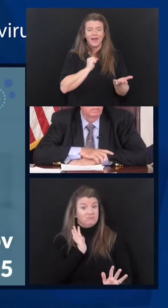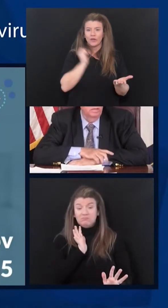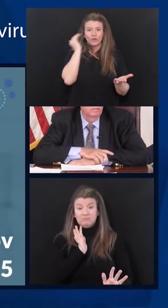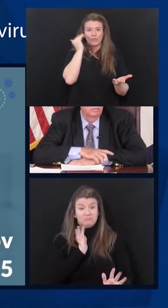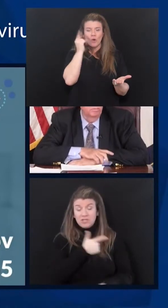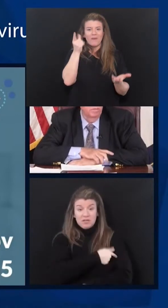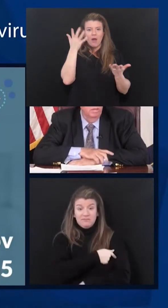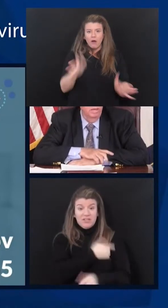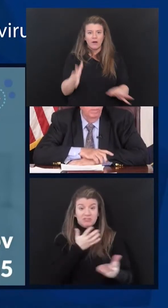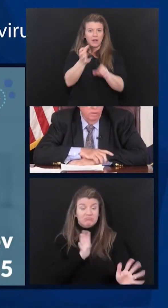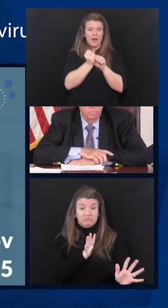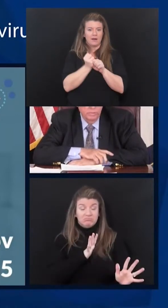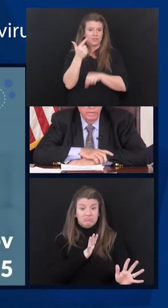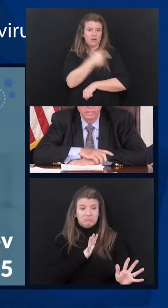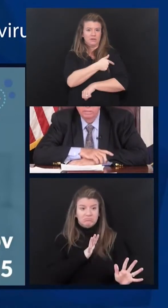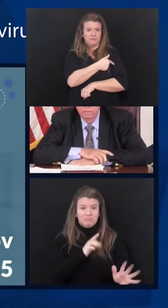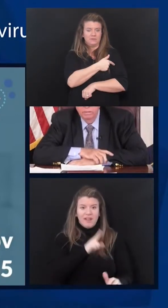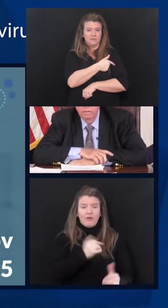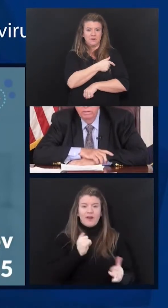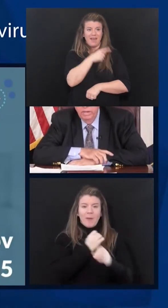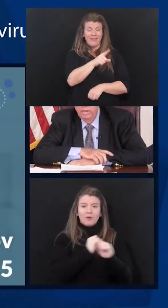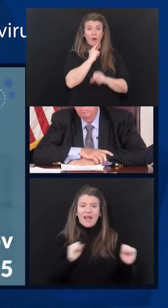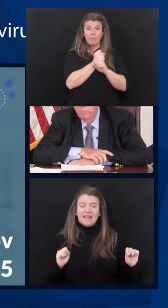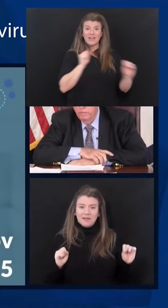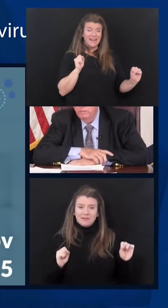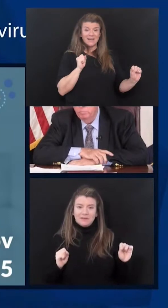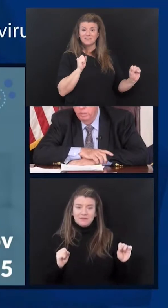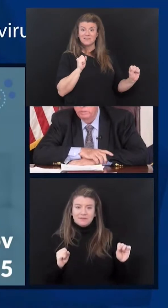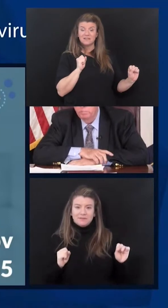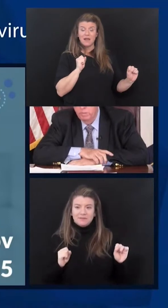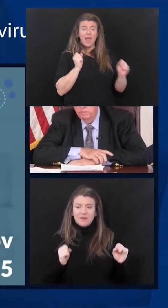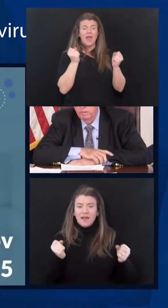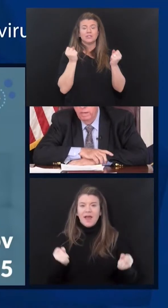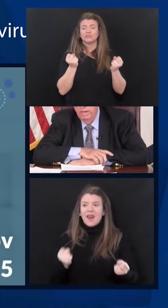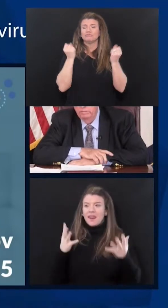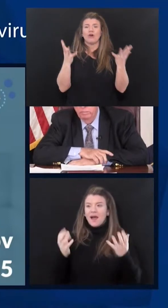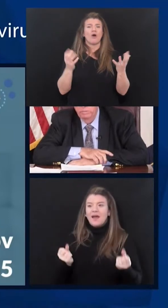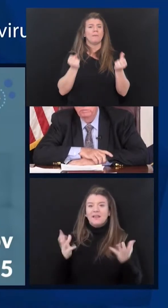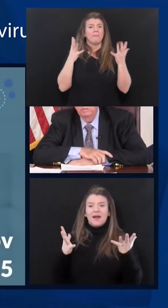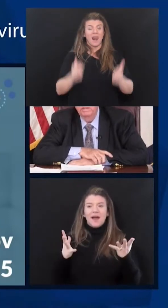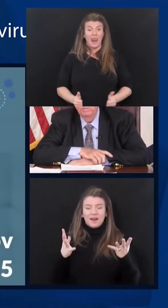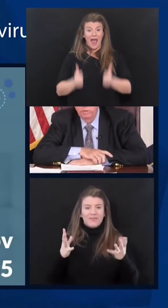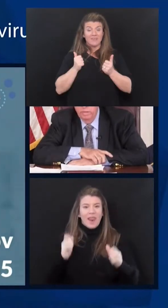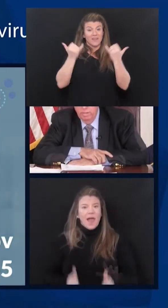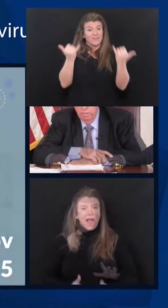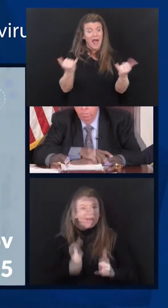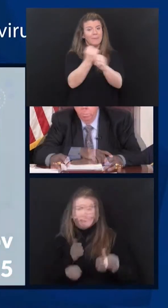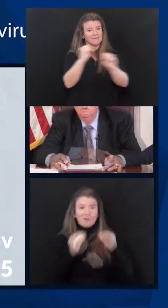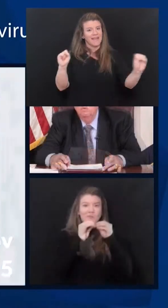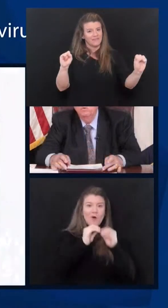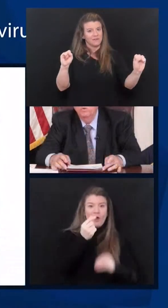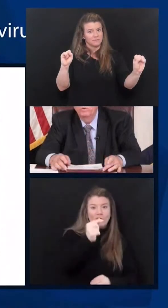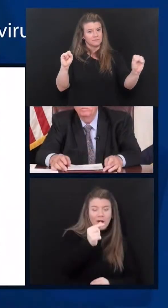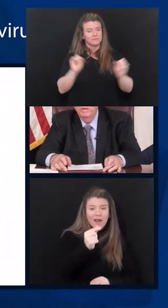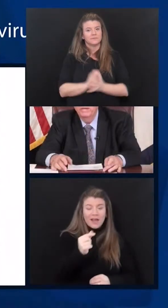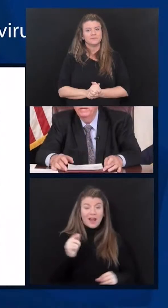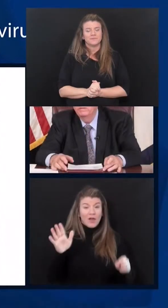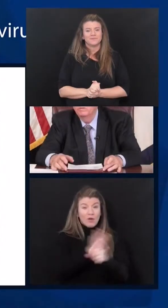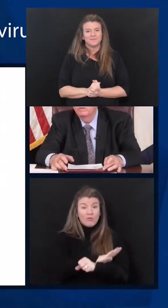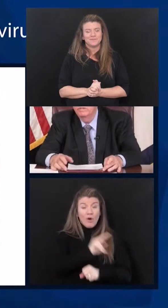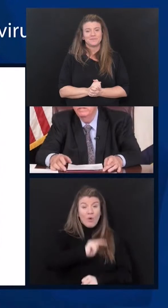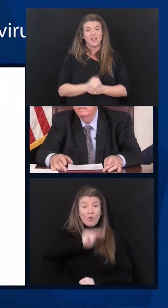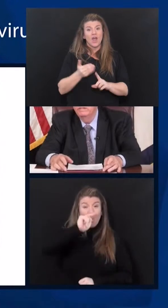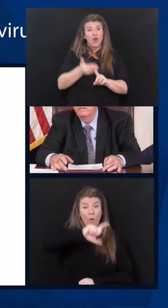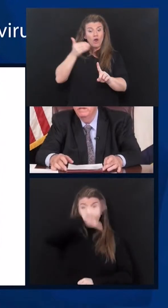have gotten shots, and they're protected. And a bunch of lives have been saved right there. Earlier